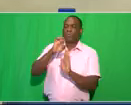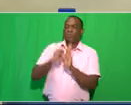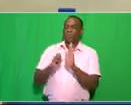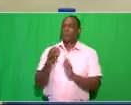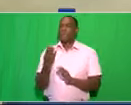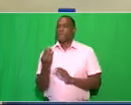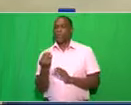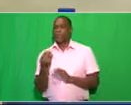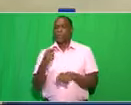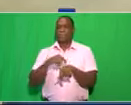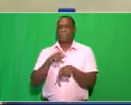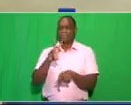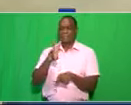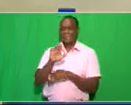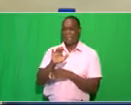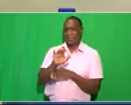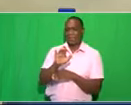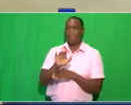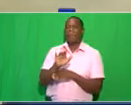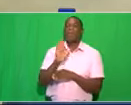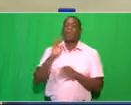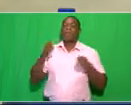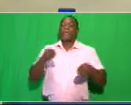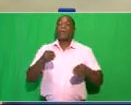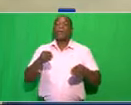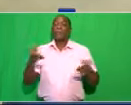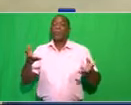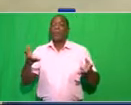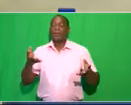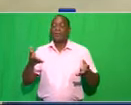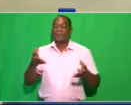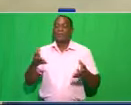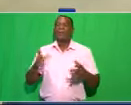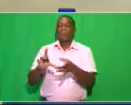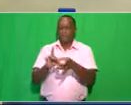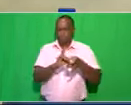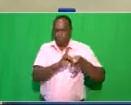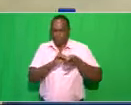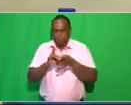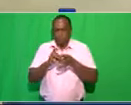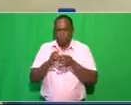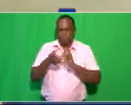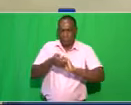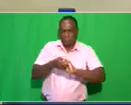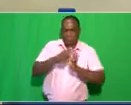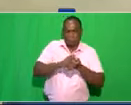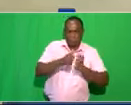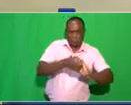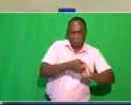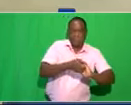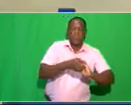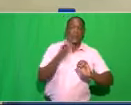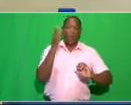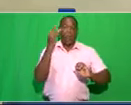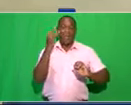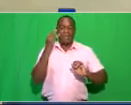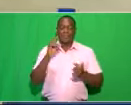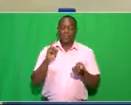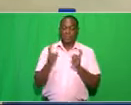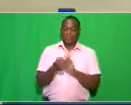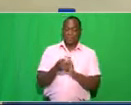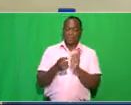p.m., when our discussion will focus on the partnerships, because change, transformation requires all of us working